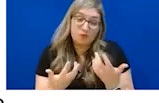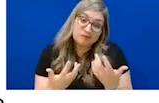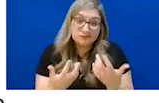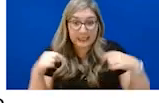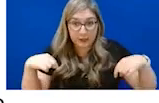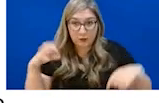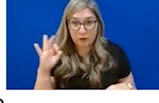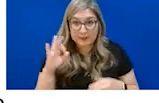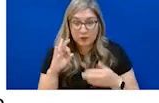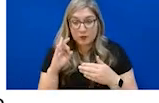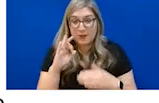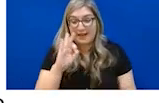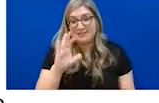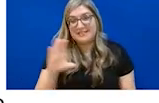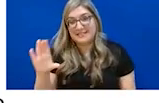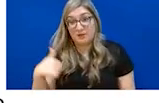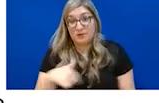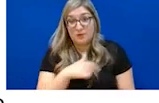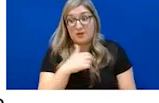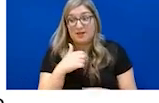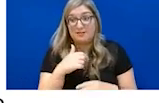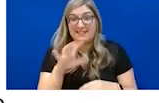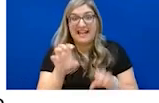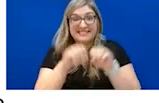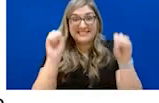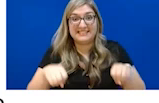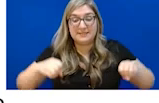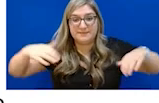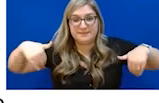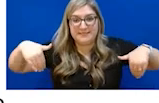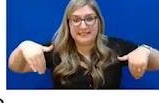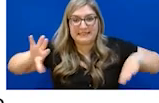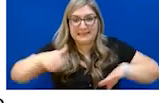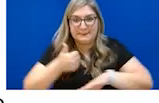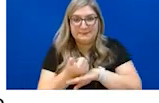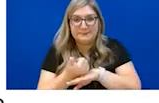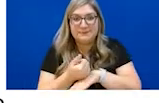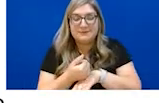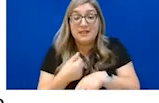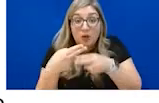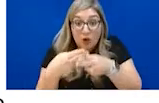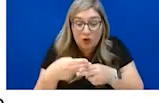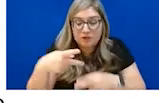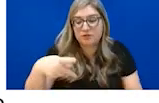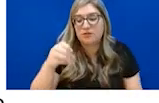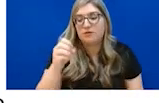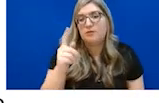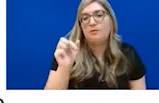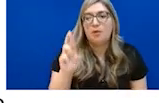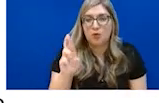that system set up yet. It's called POCR, you know, like playing poker, the Peer Online Course